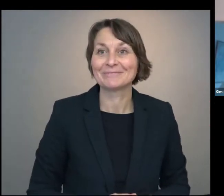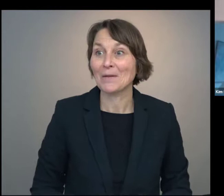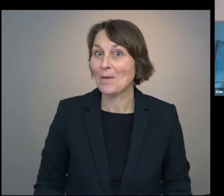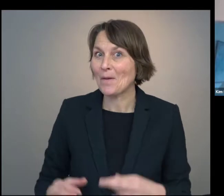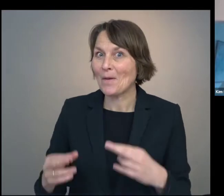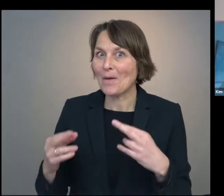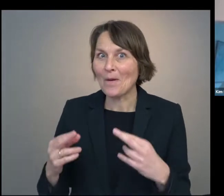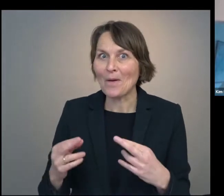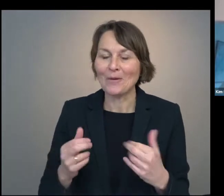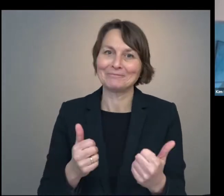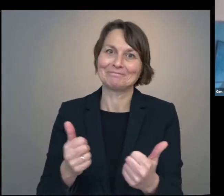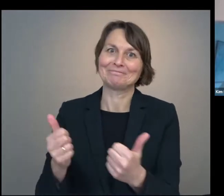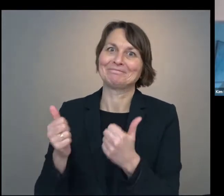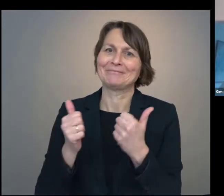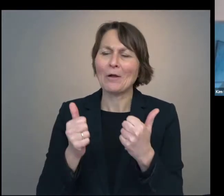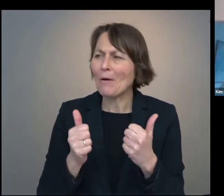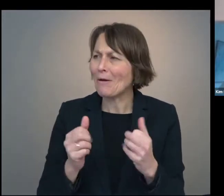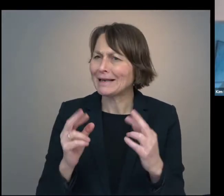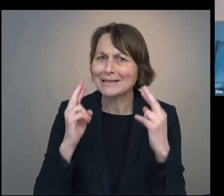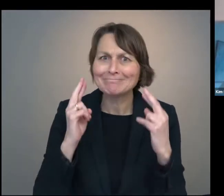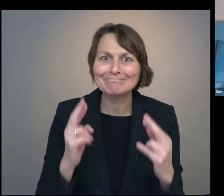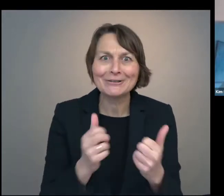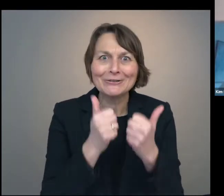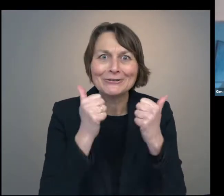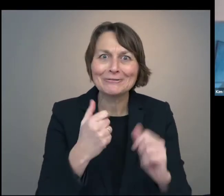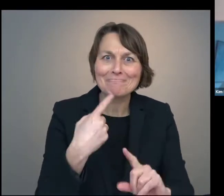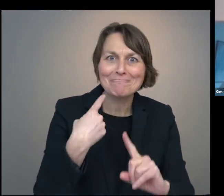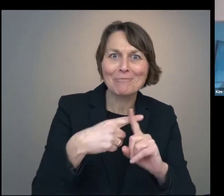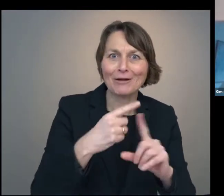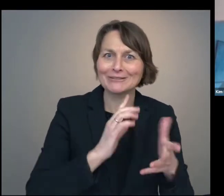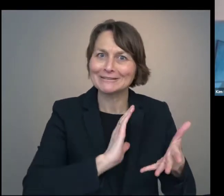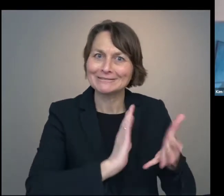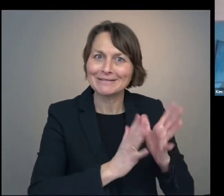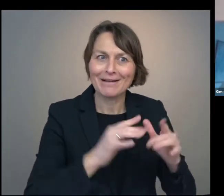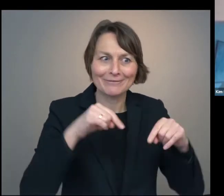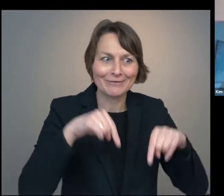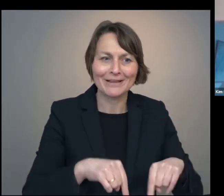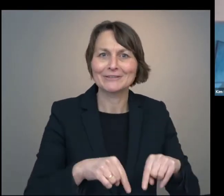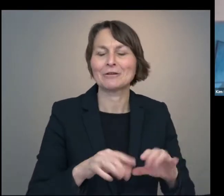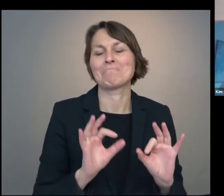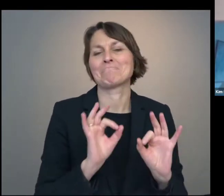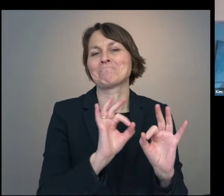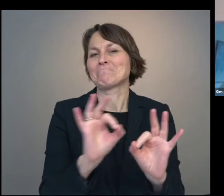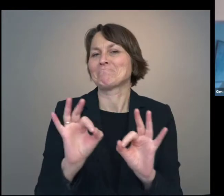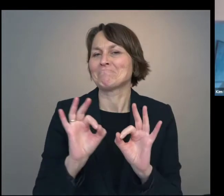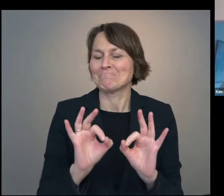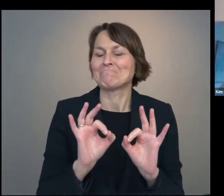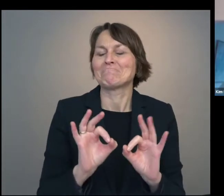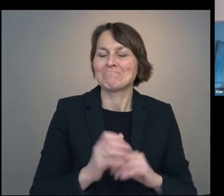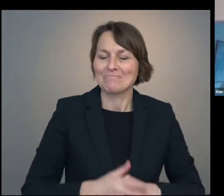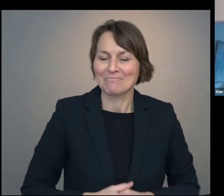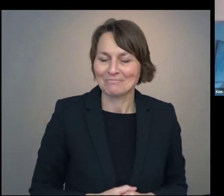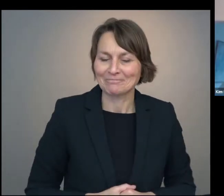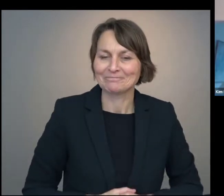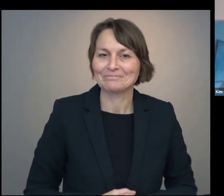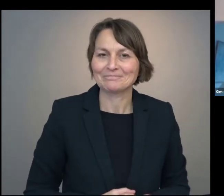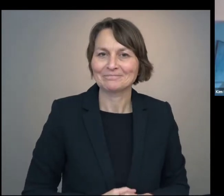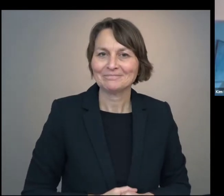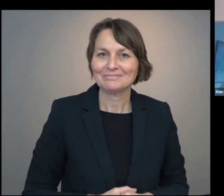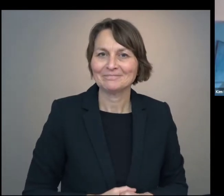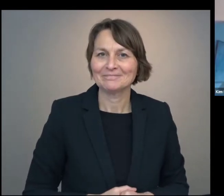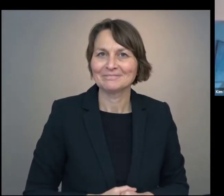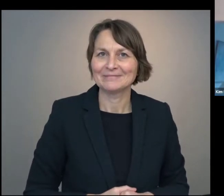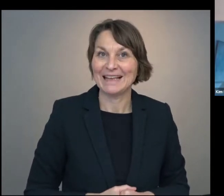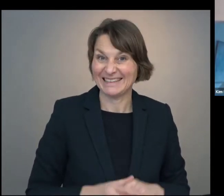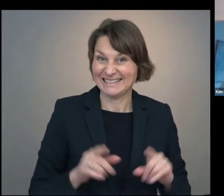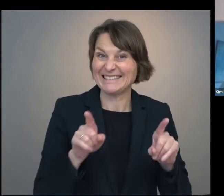I just say how pleased we were to hear that you're going to do sign language signing for the sessions. It's just brilliant to see that